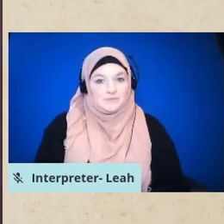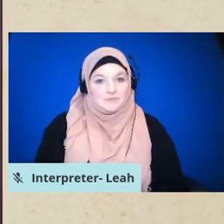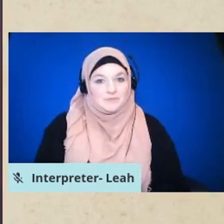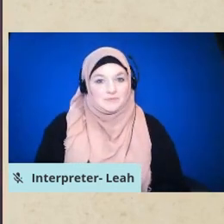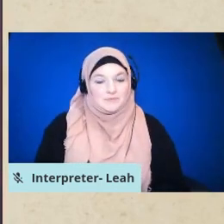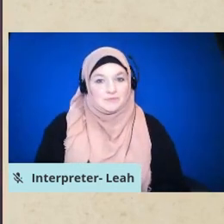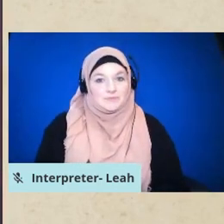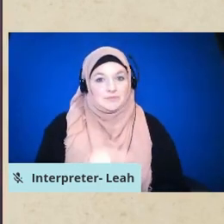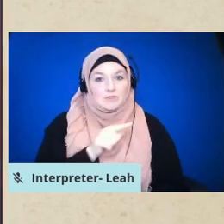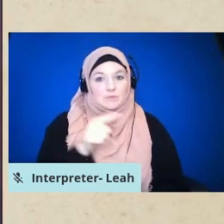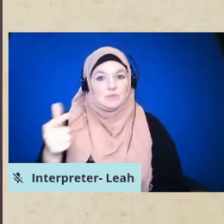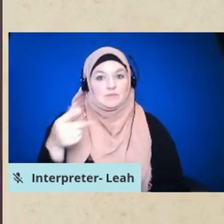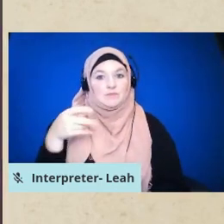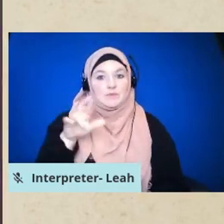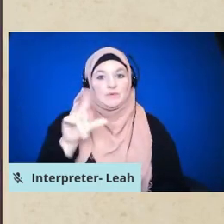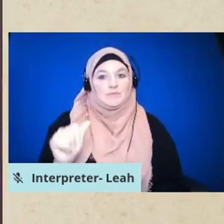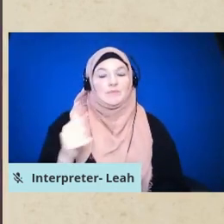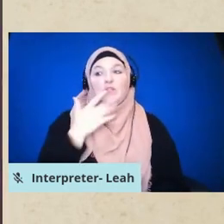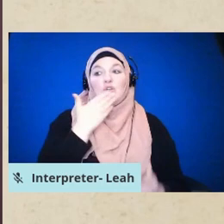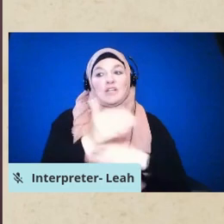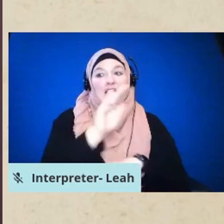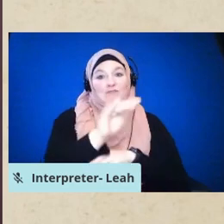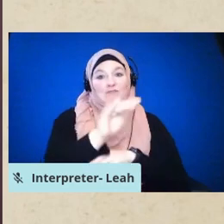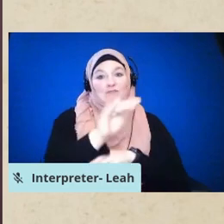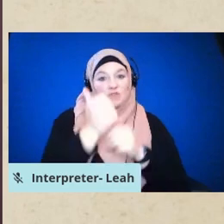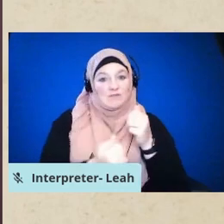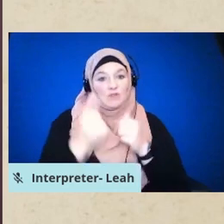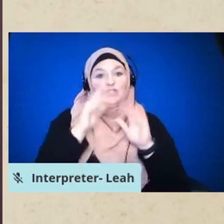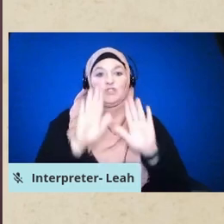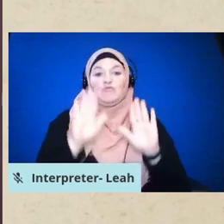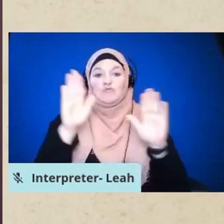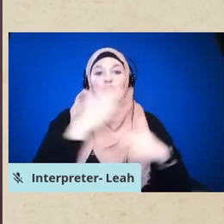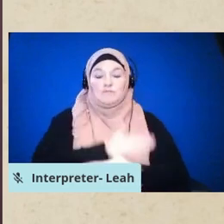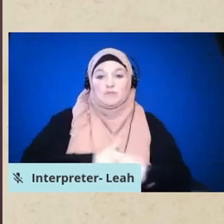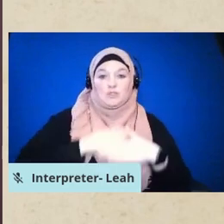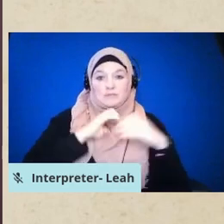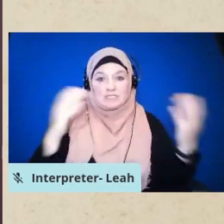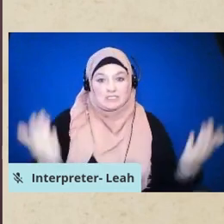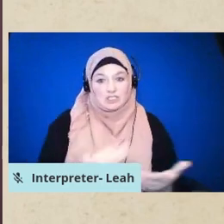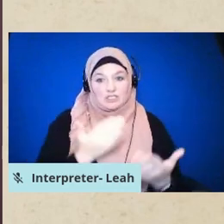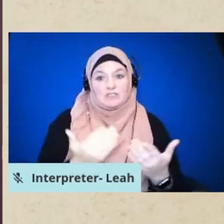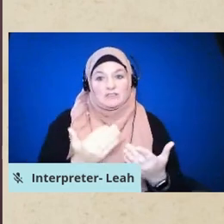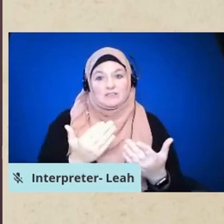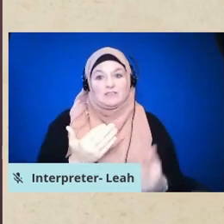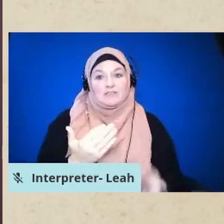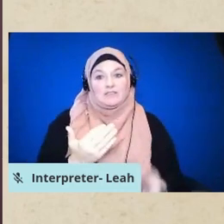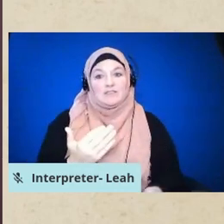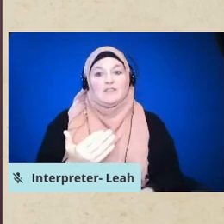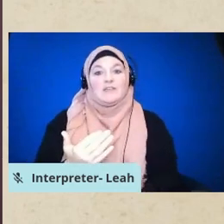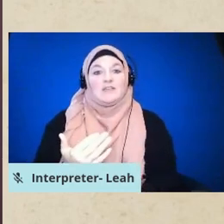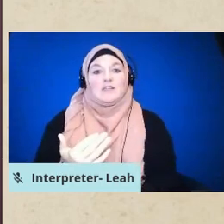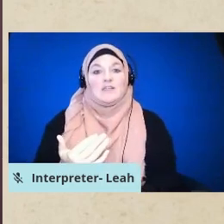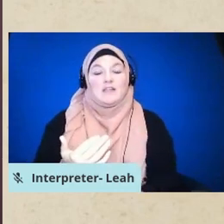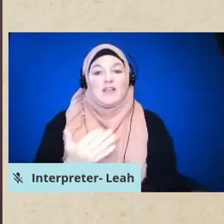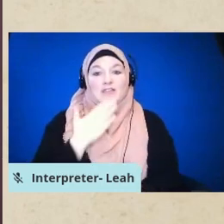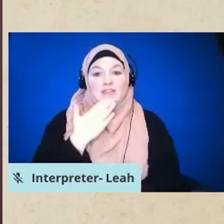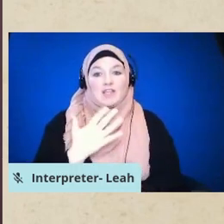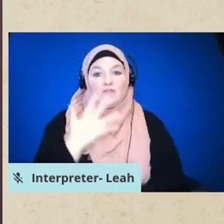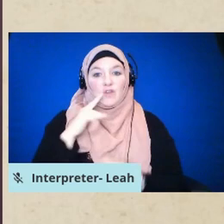Good afternoon, everyone. It's a great pleasure to be here, and I feel great gratitude